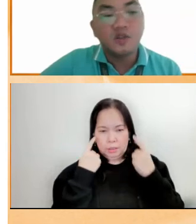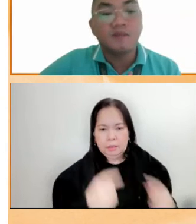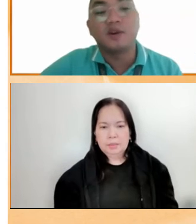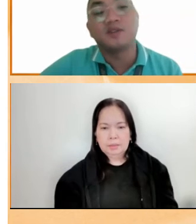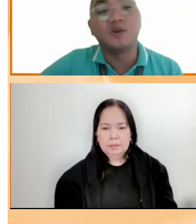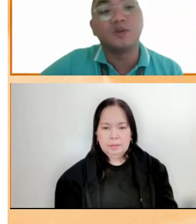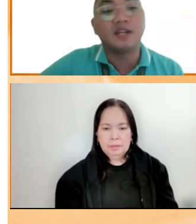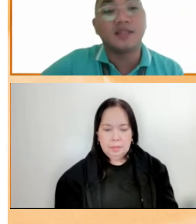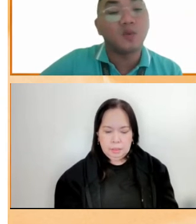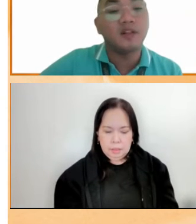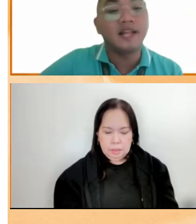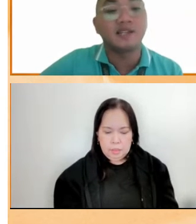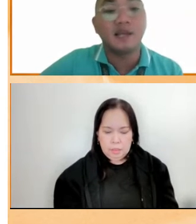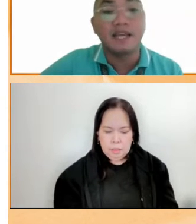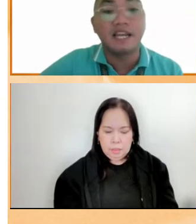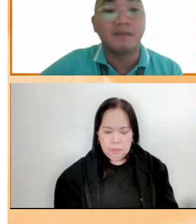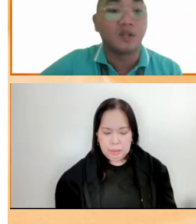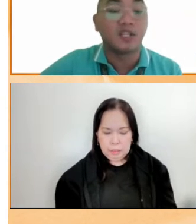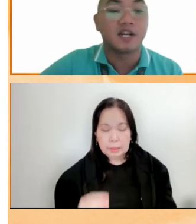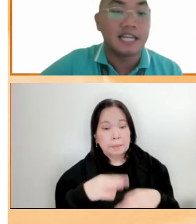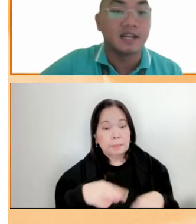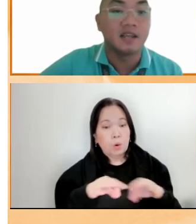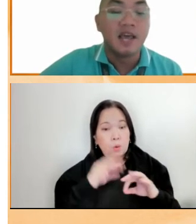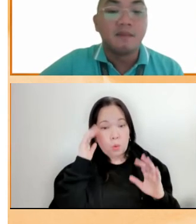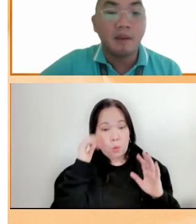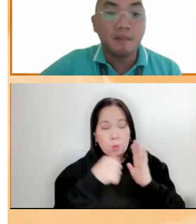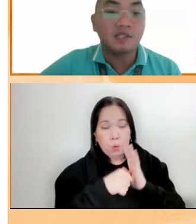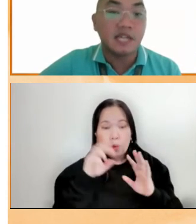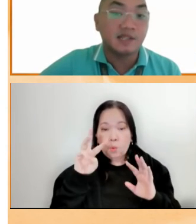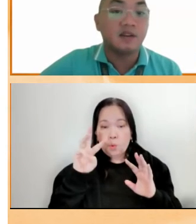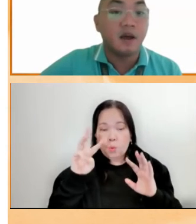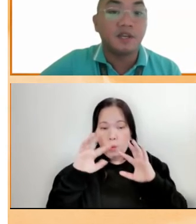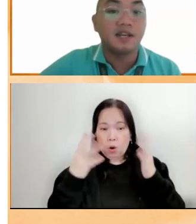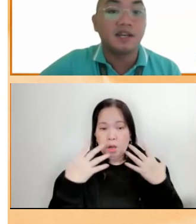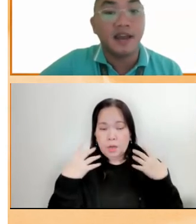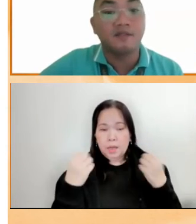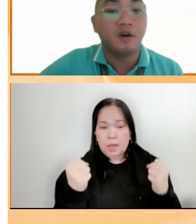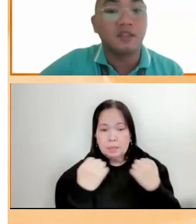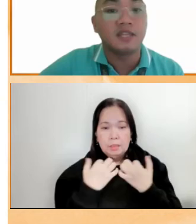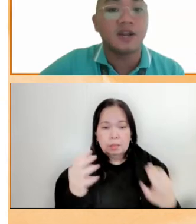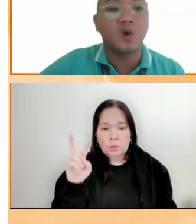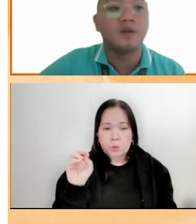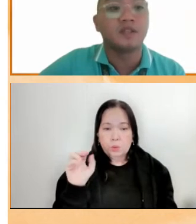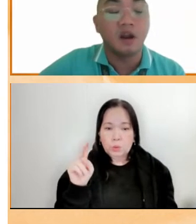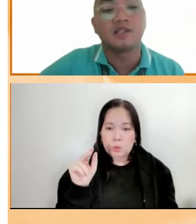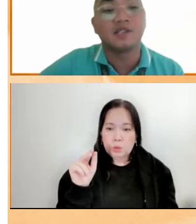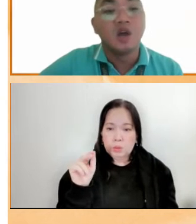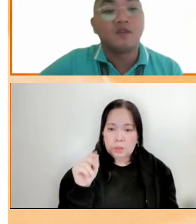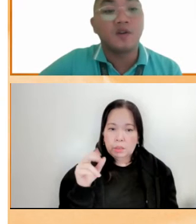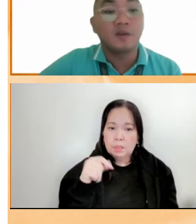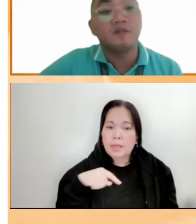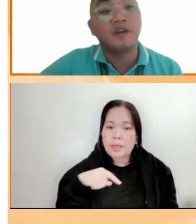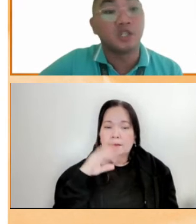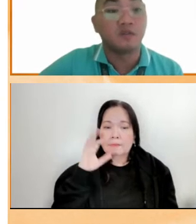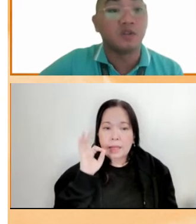Also important to note that at the World Health Assembly in May 2013, member states adopted 9 voluntary global targets